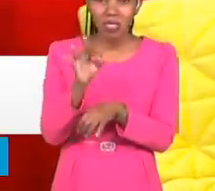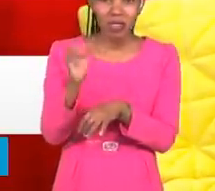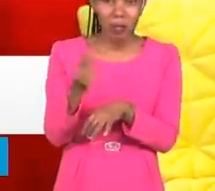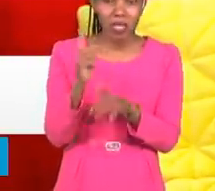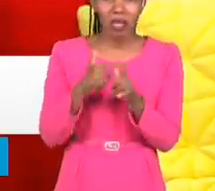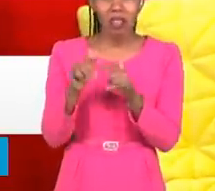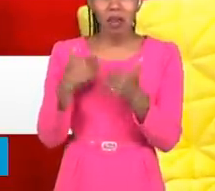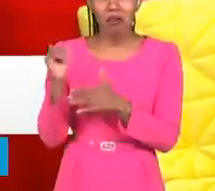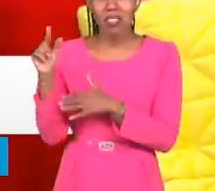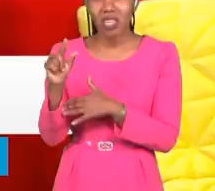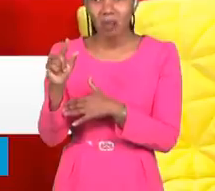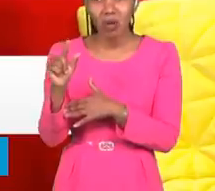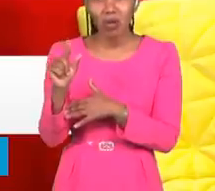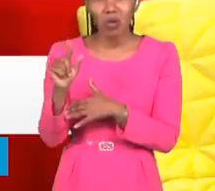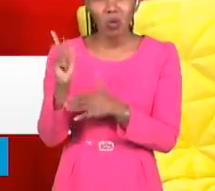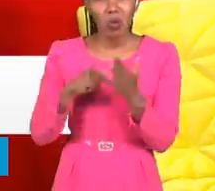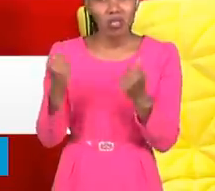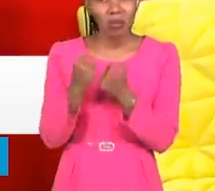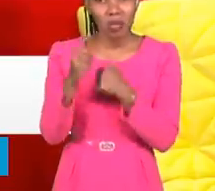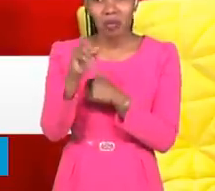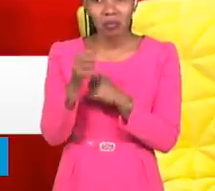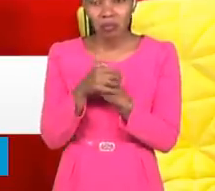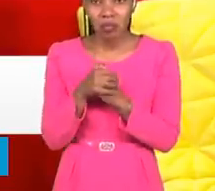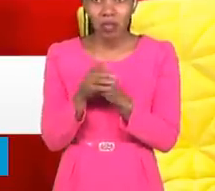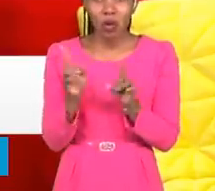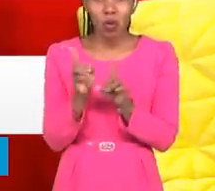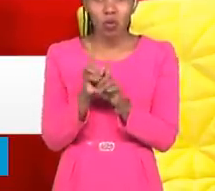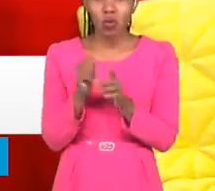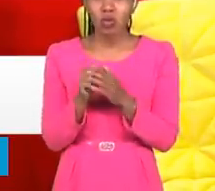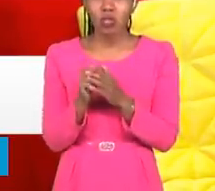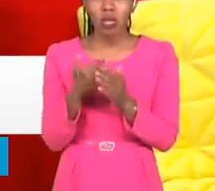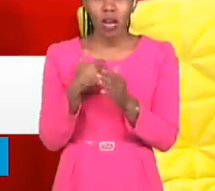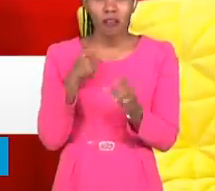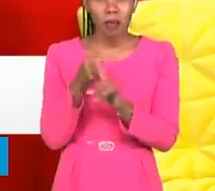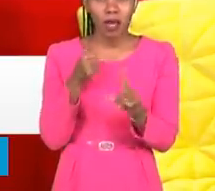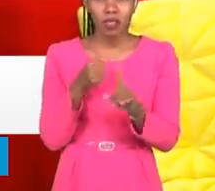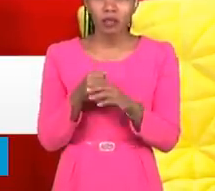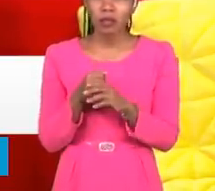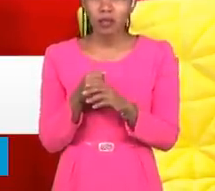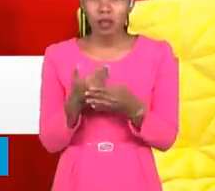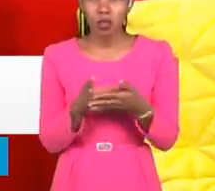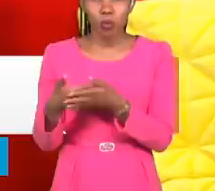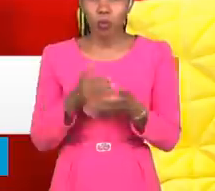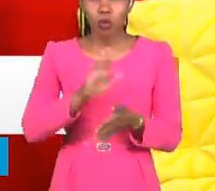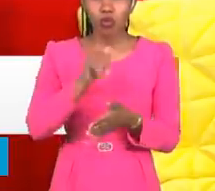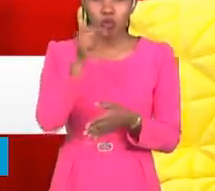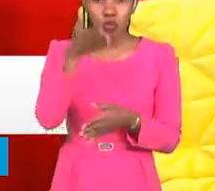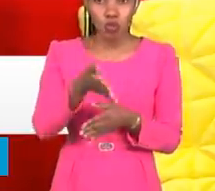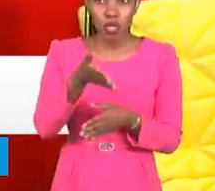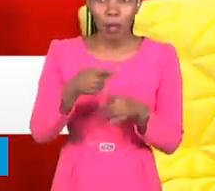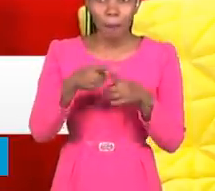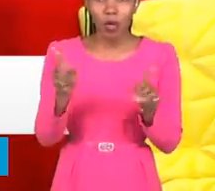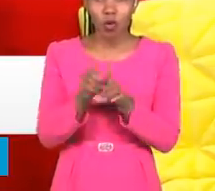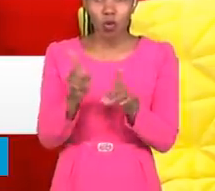already has a page. Goodness, what's happening? And of course, it has catastrophic impact to your kid, not today, but